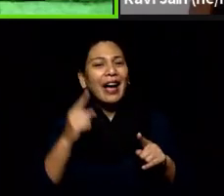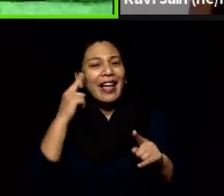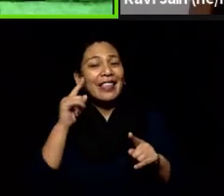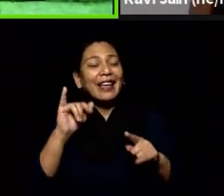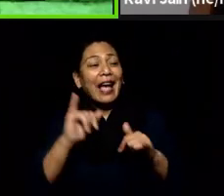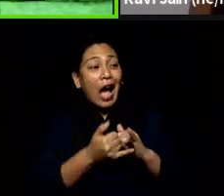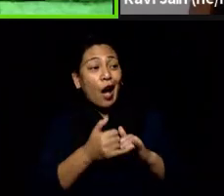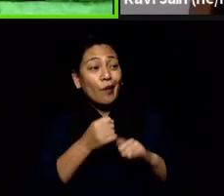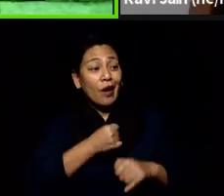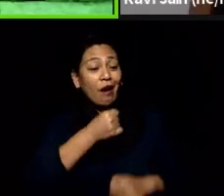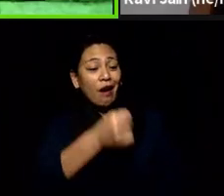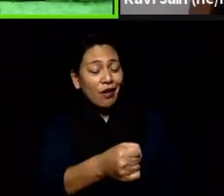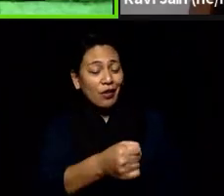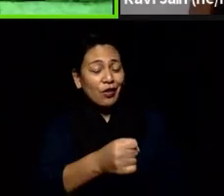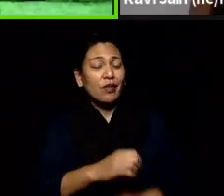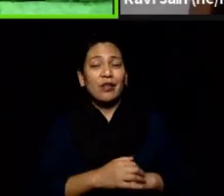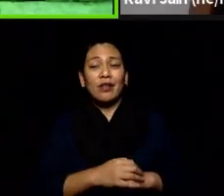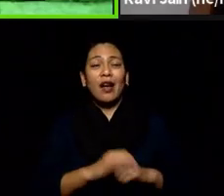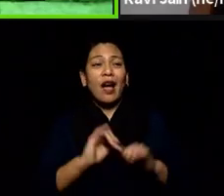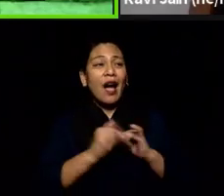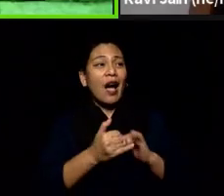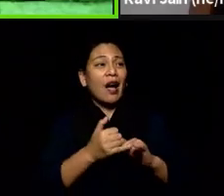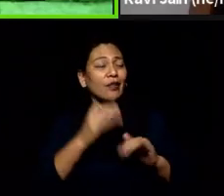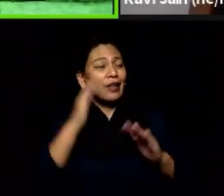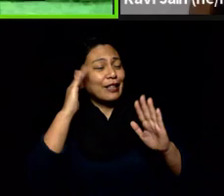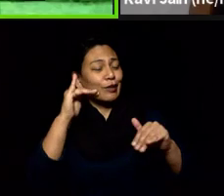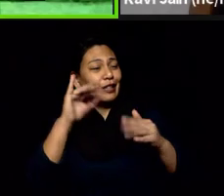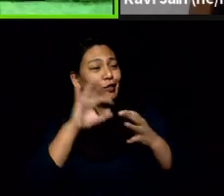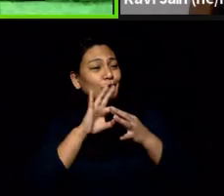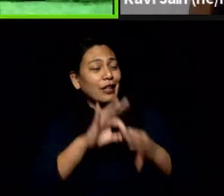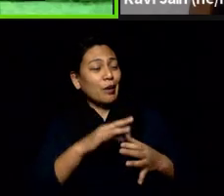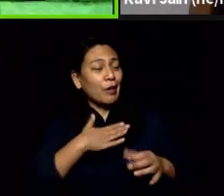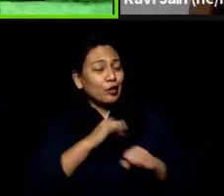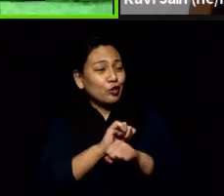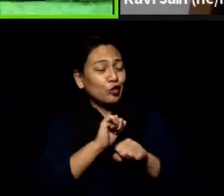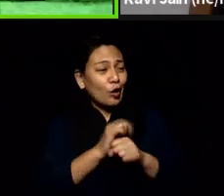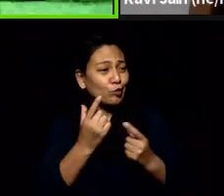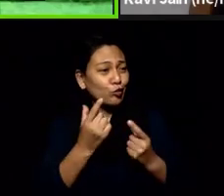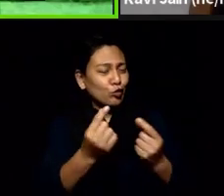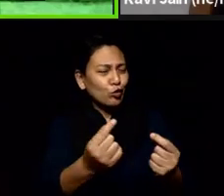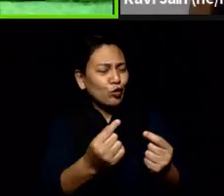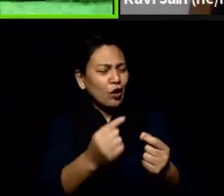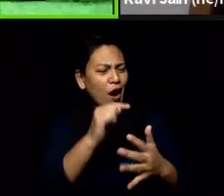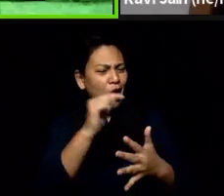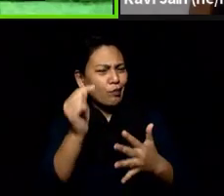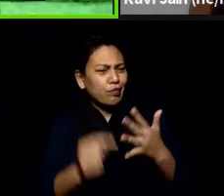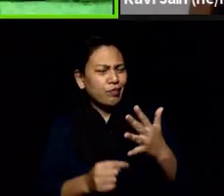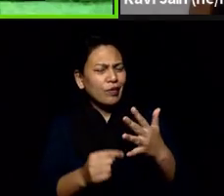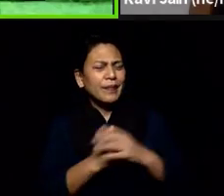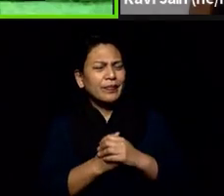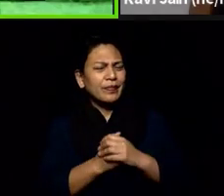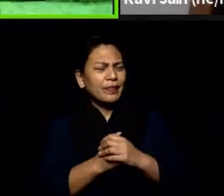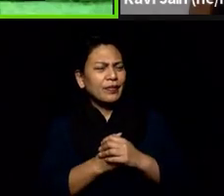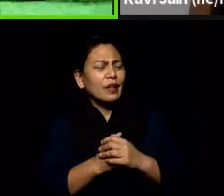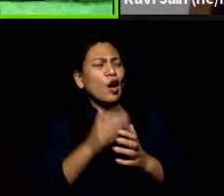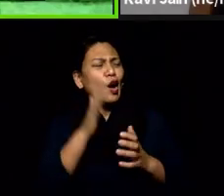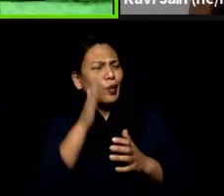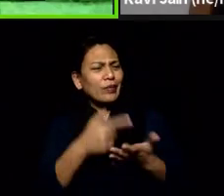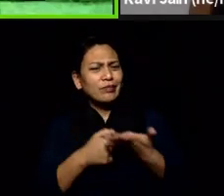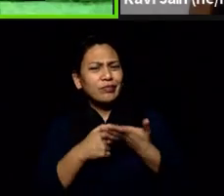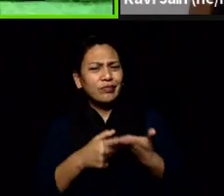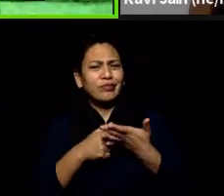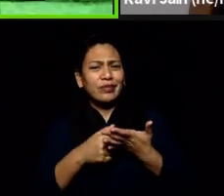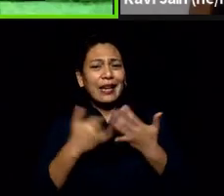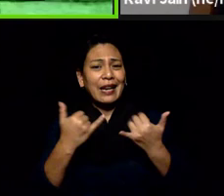it, the way in which I'm expected to behave as a result of having it, you know, all those things I'm going to be in conversation with now that I'm there doing